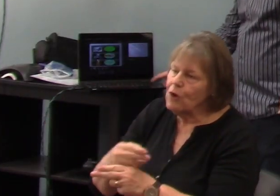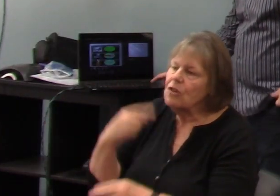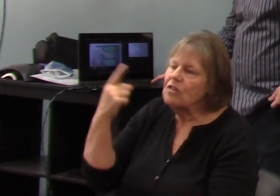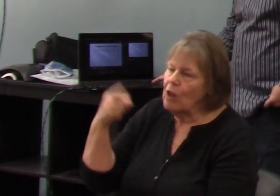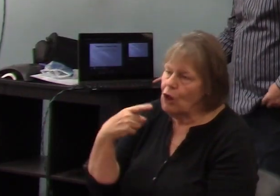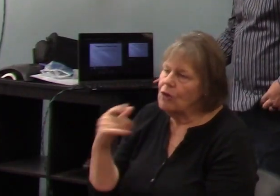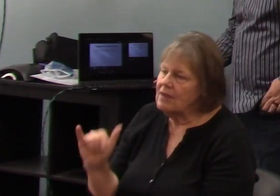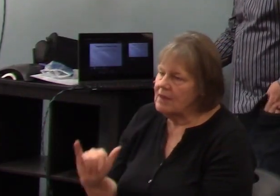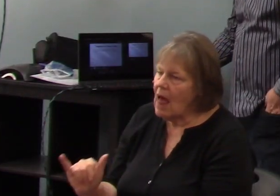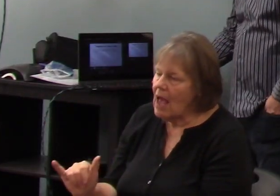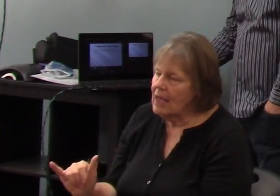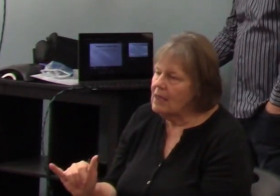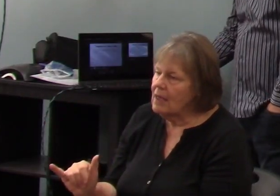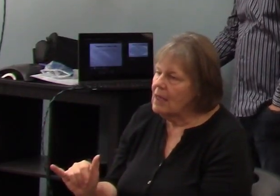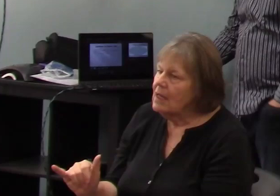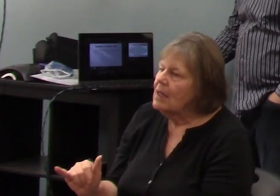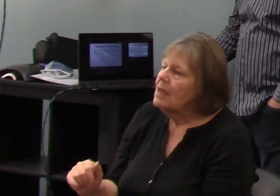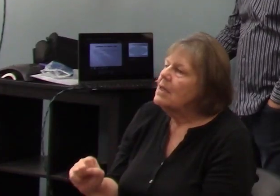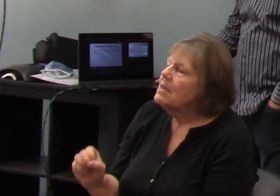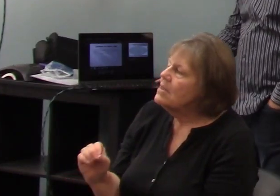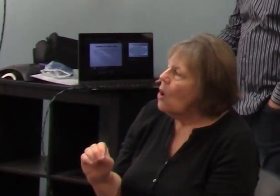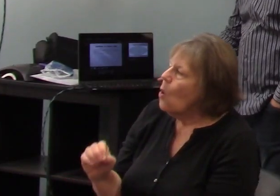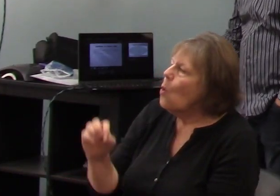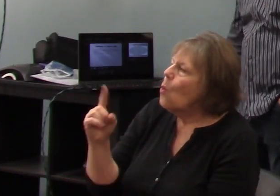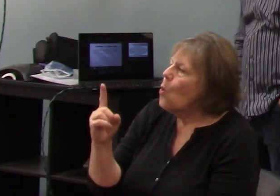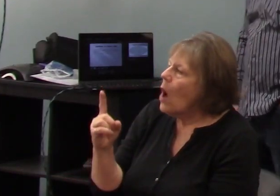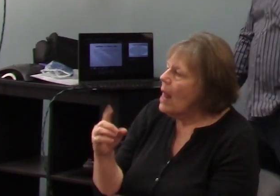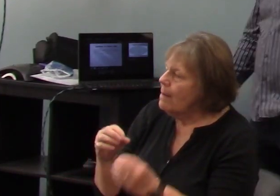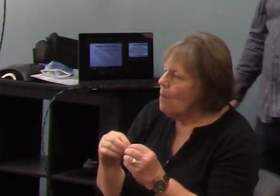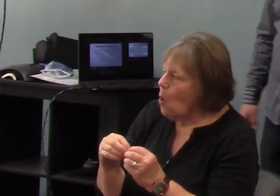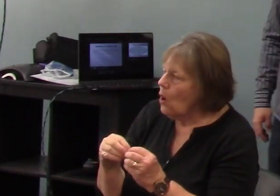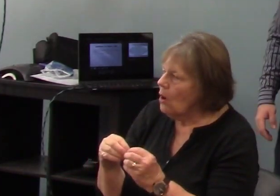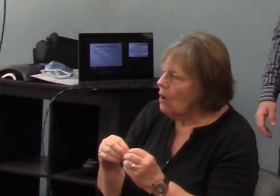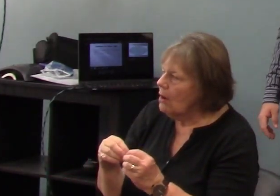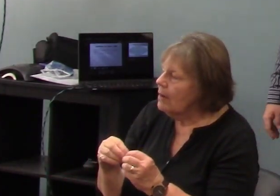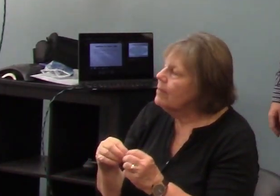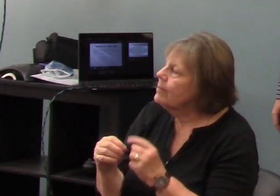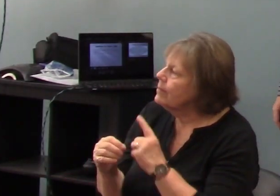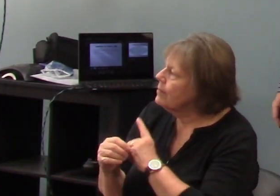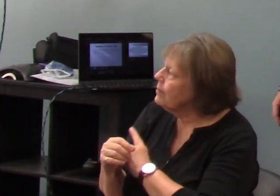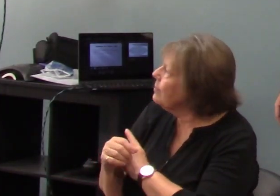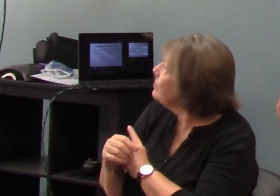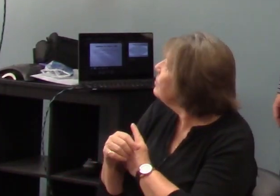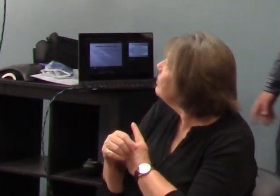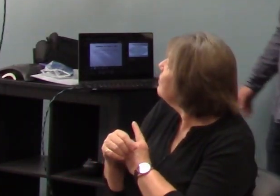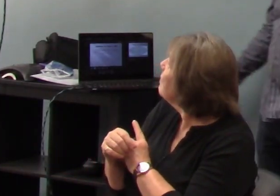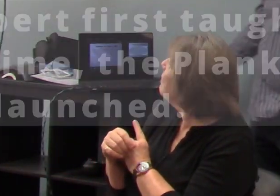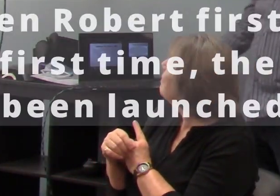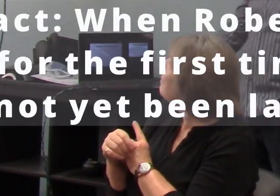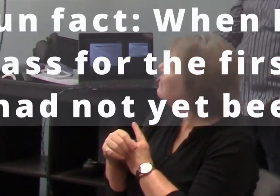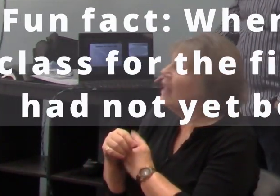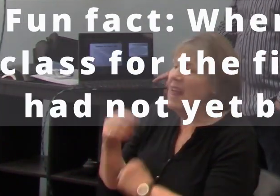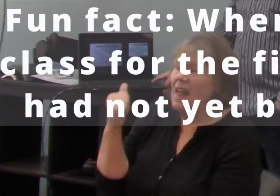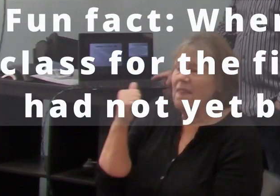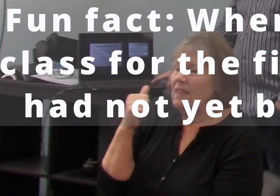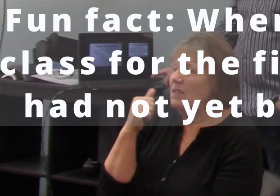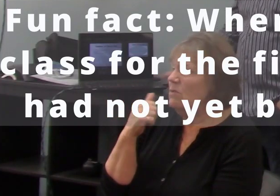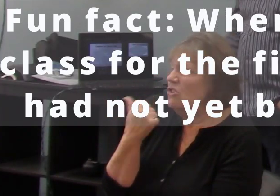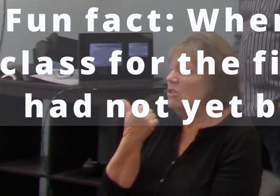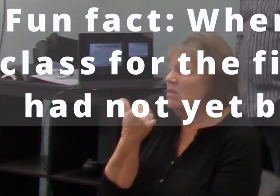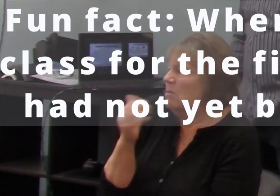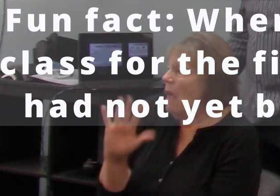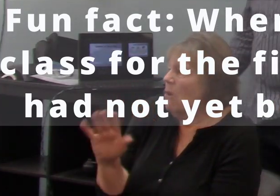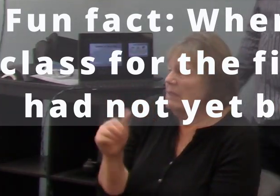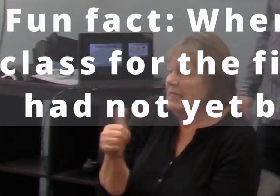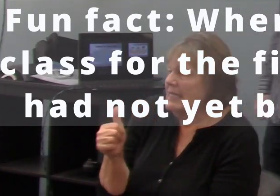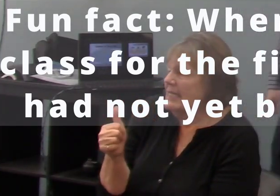better. So they had one more. It was called the Planck telescope. And this is actually just launched about 10 years ago.